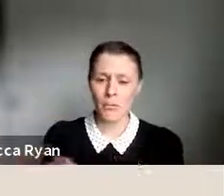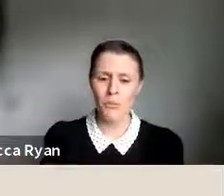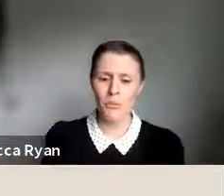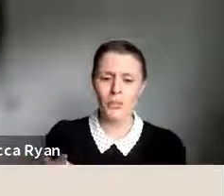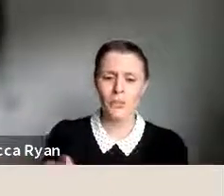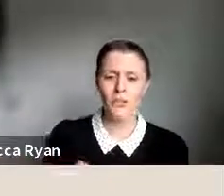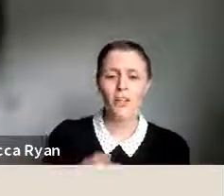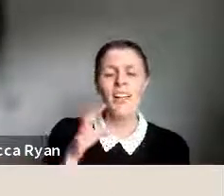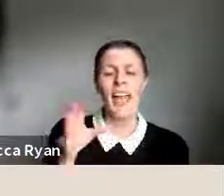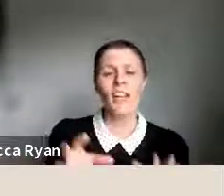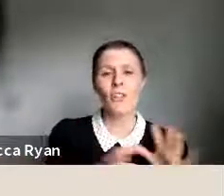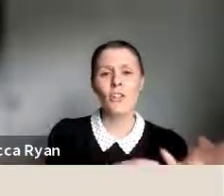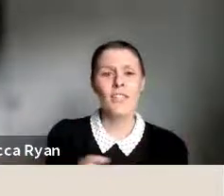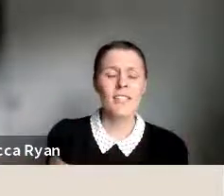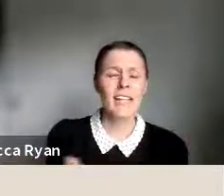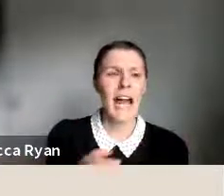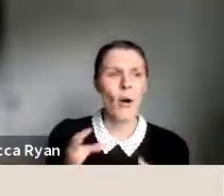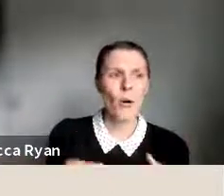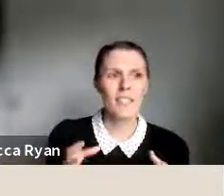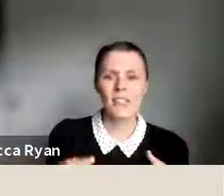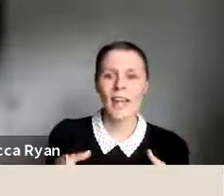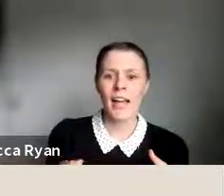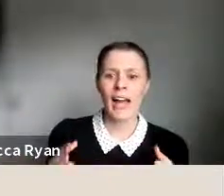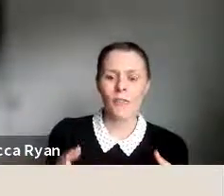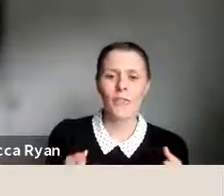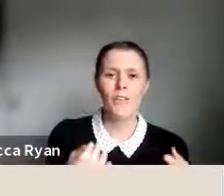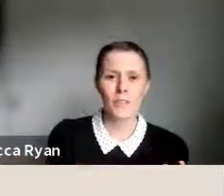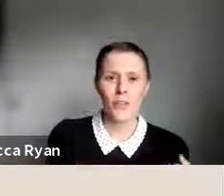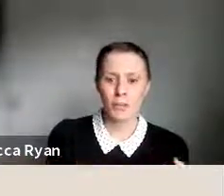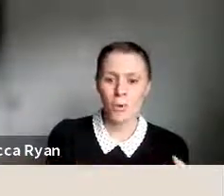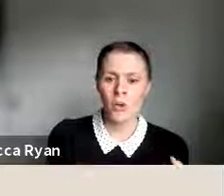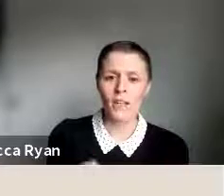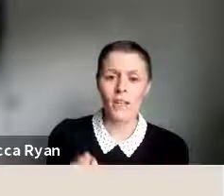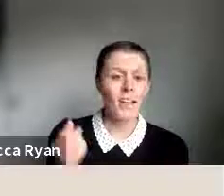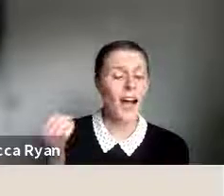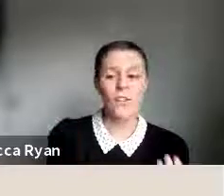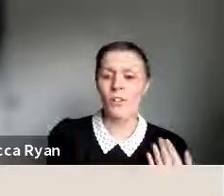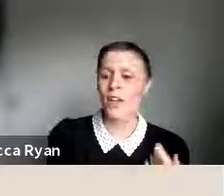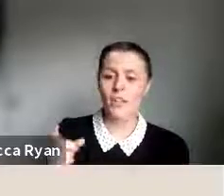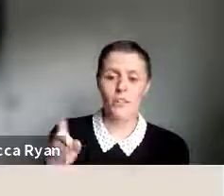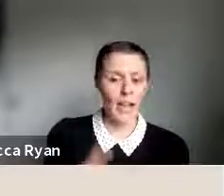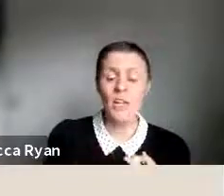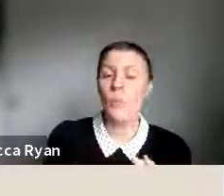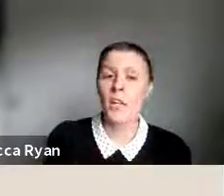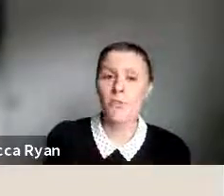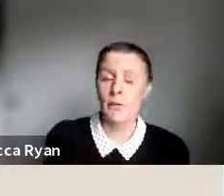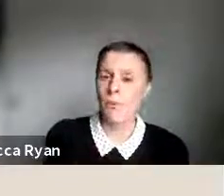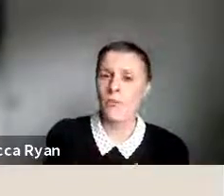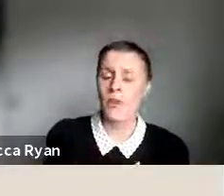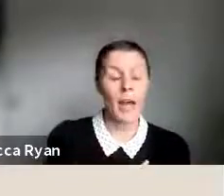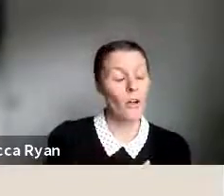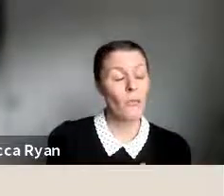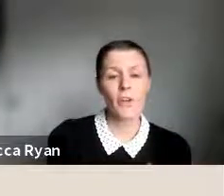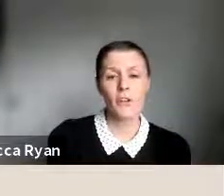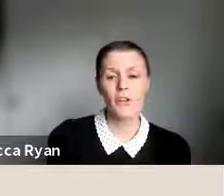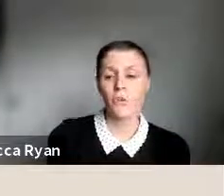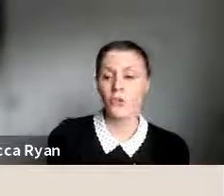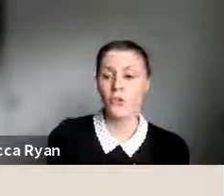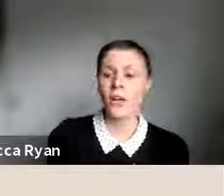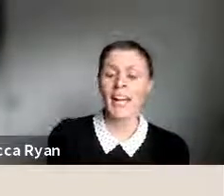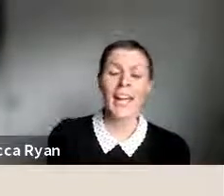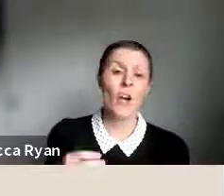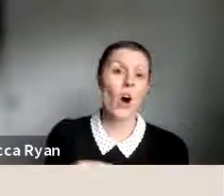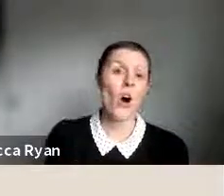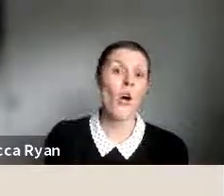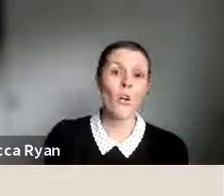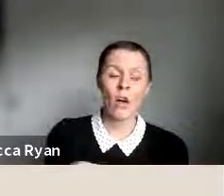able to filter and look and see how is it that adverse events are reported. I learned that anyone can report them, health professionals